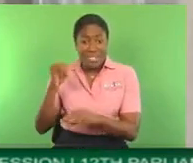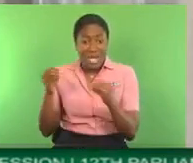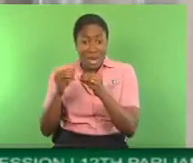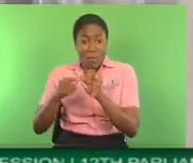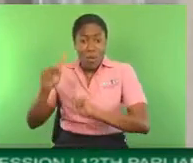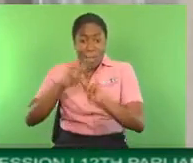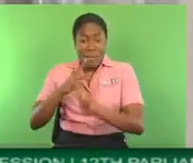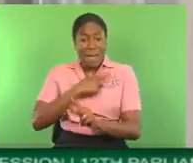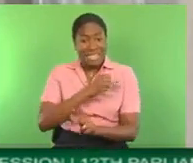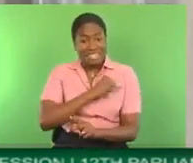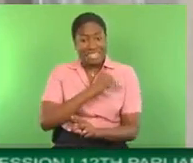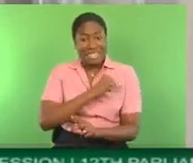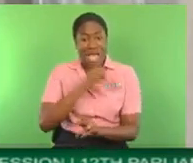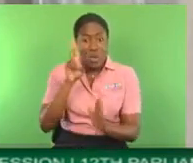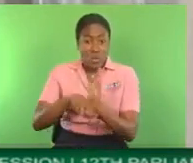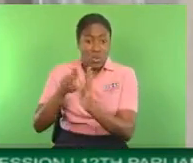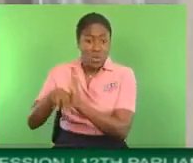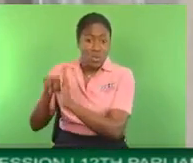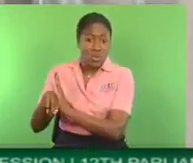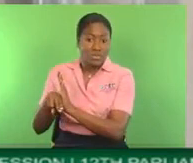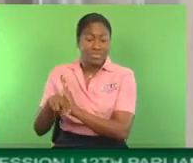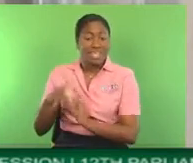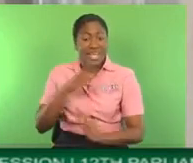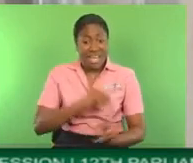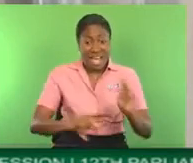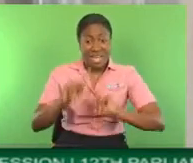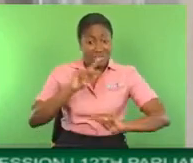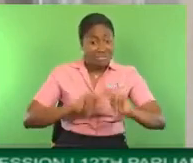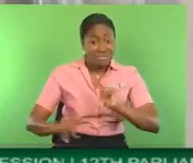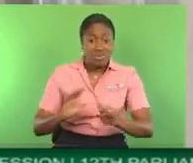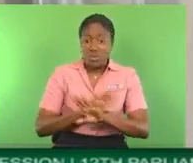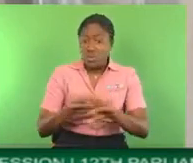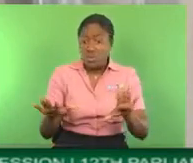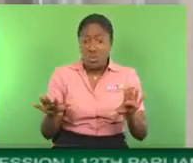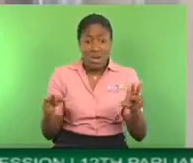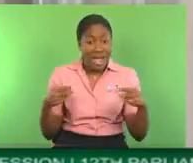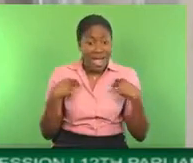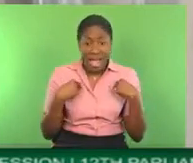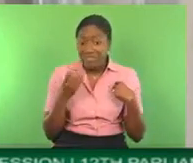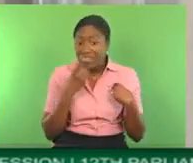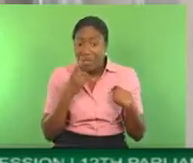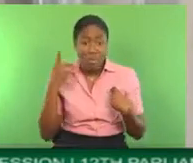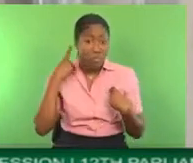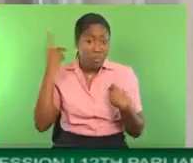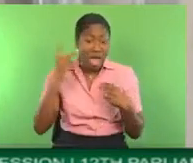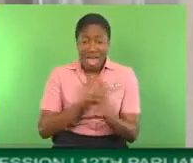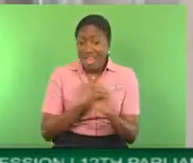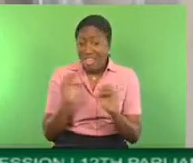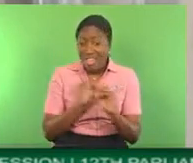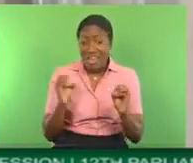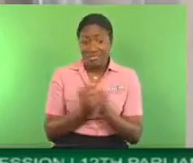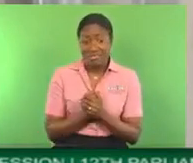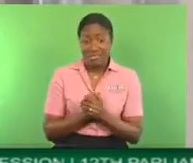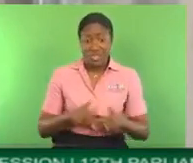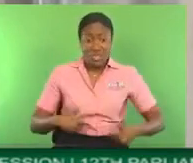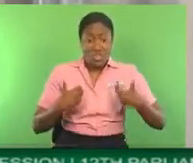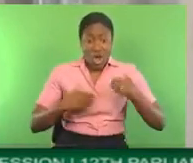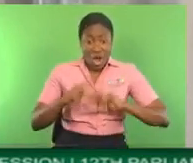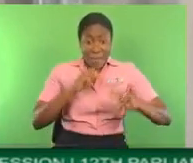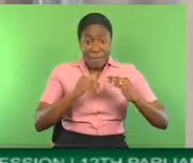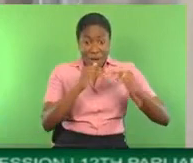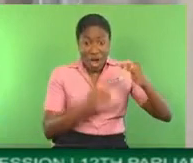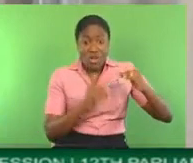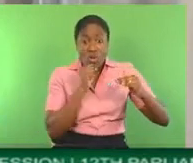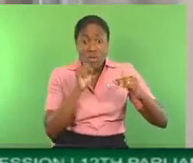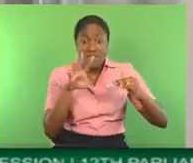of fatal heart attacks. And these people do not have non-communicable disease. Younger people under 50 are